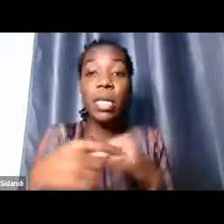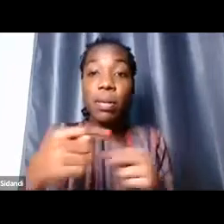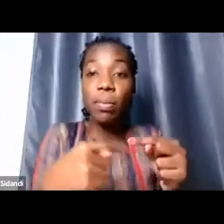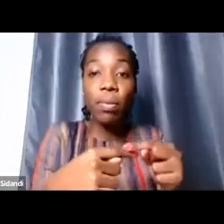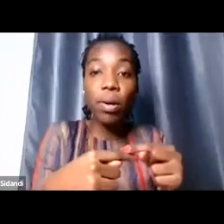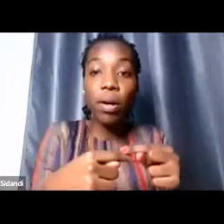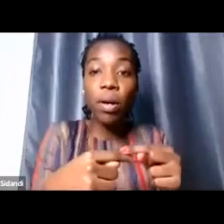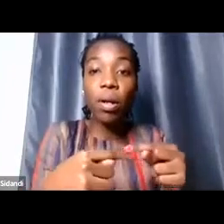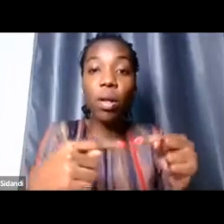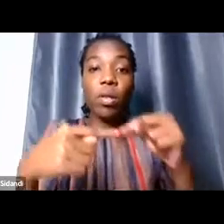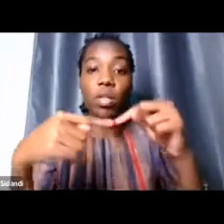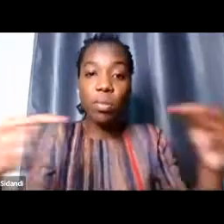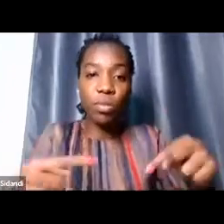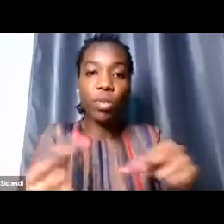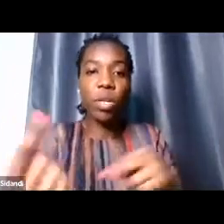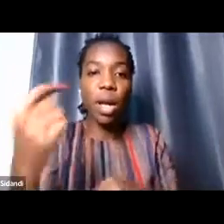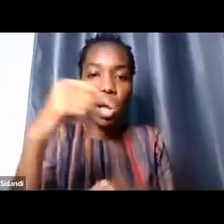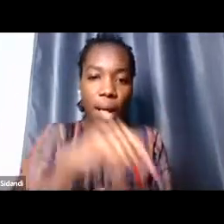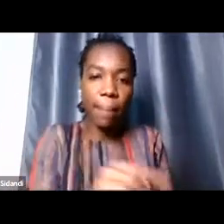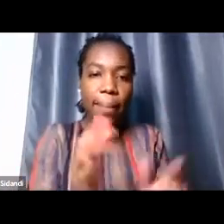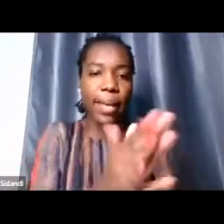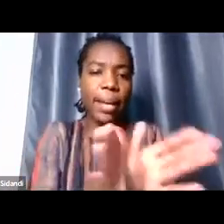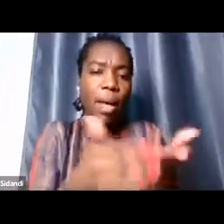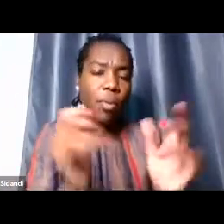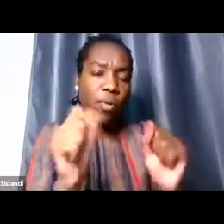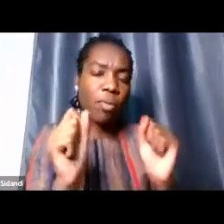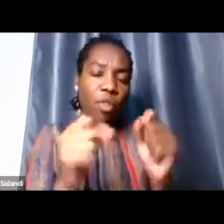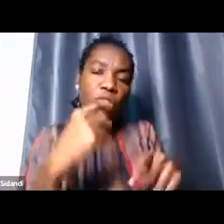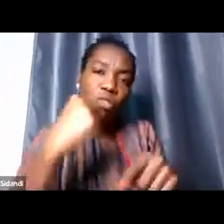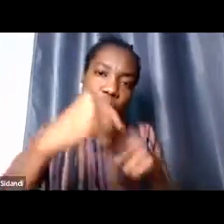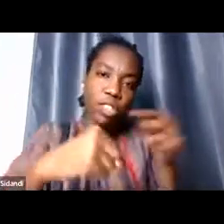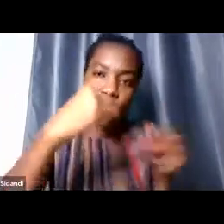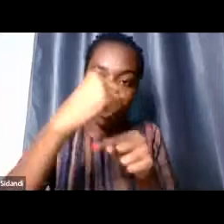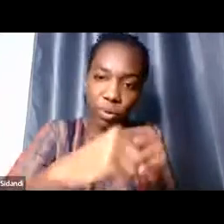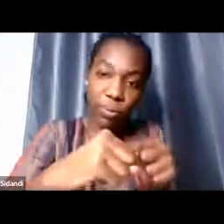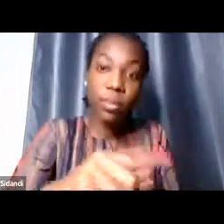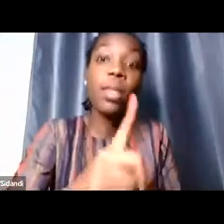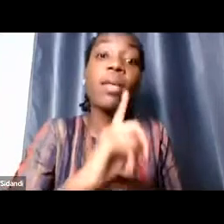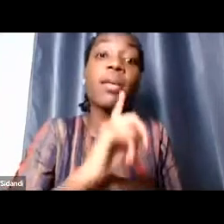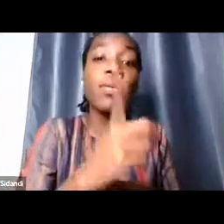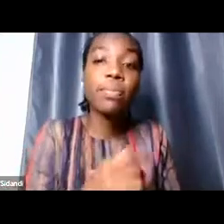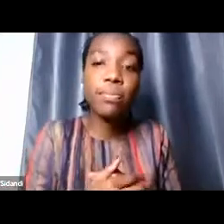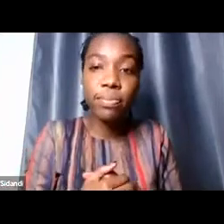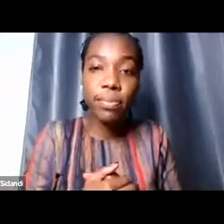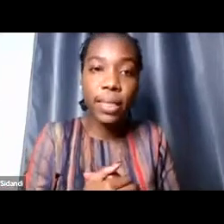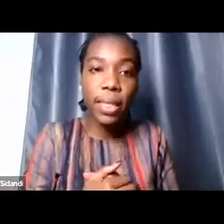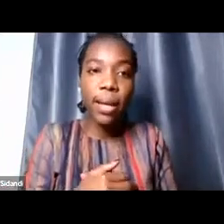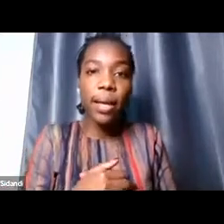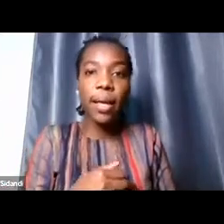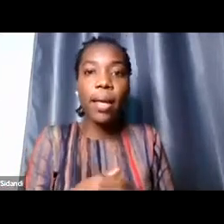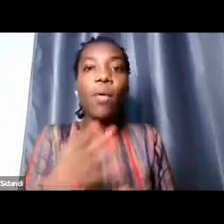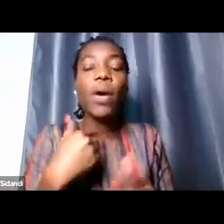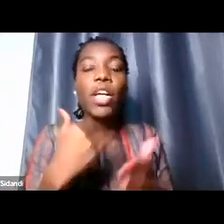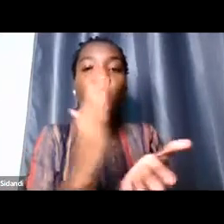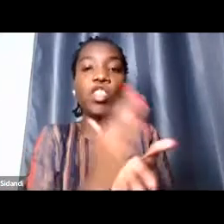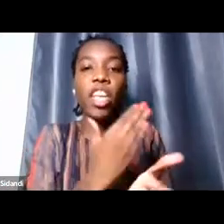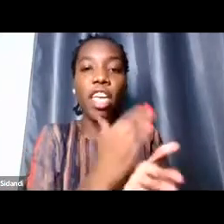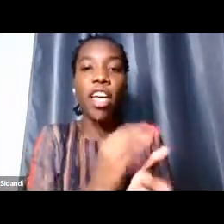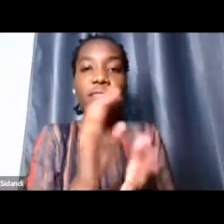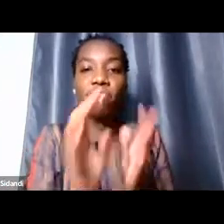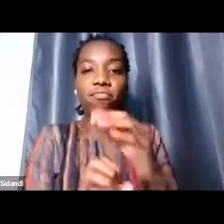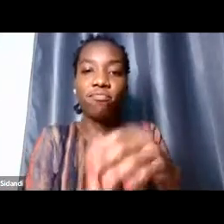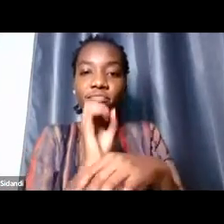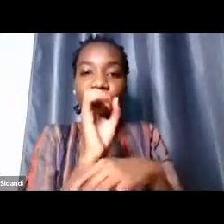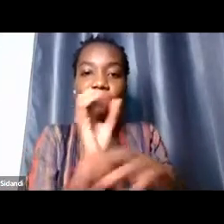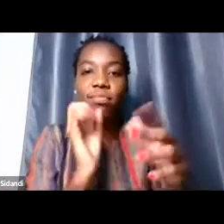starts from, how does it progress. So I will share my screen here so that then